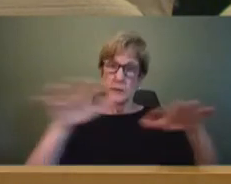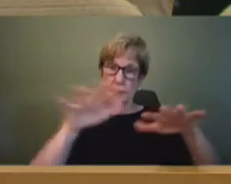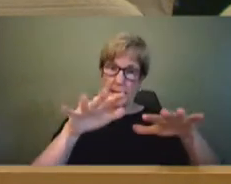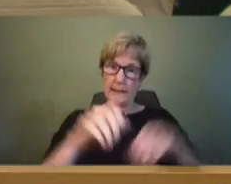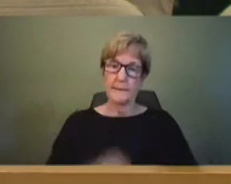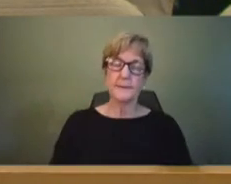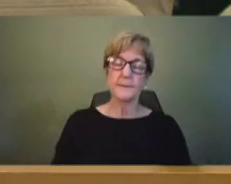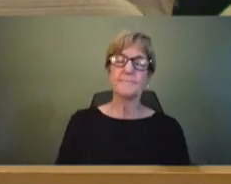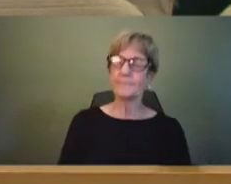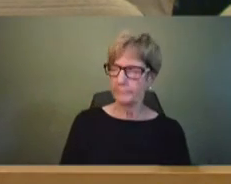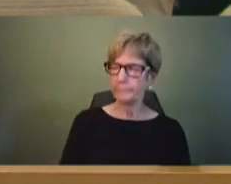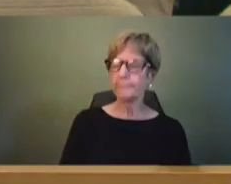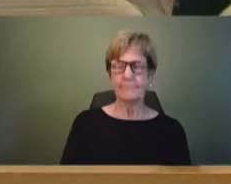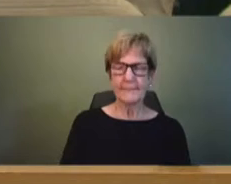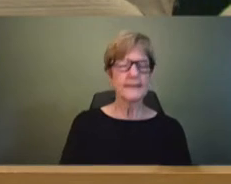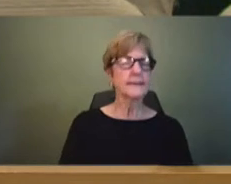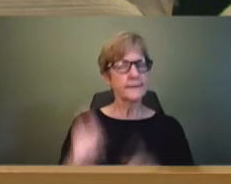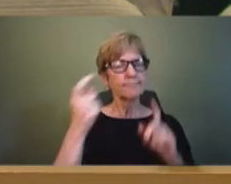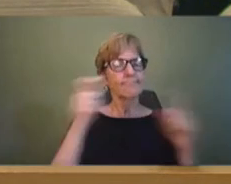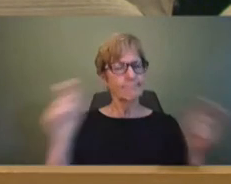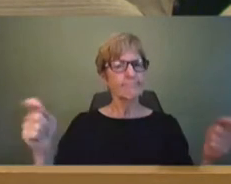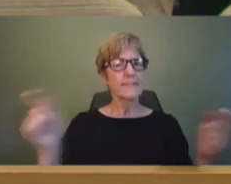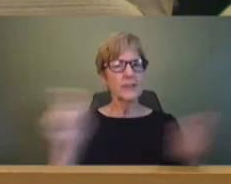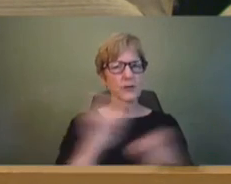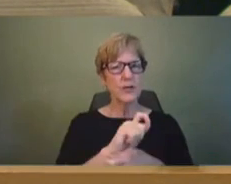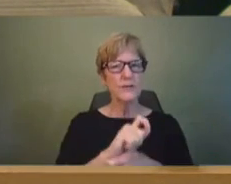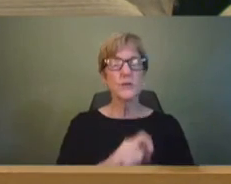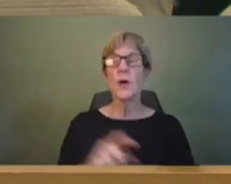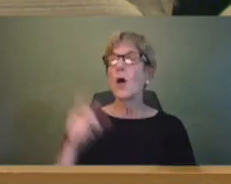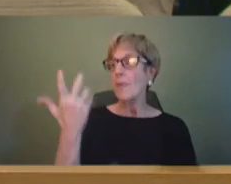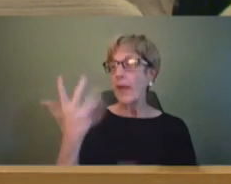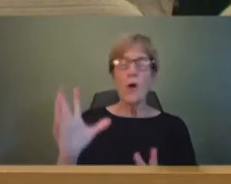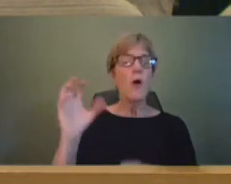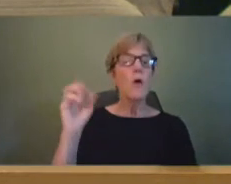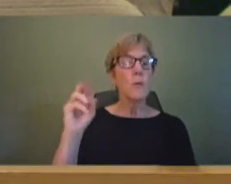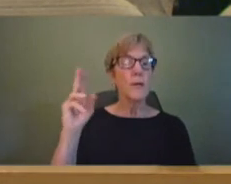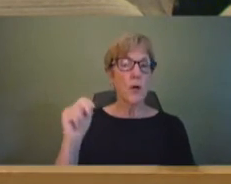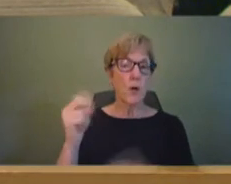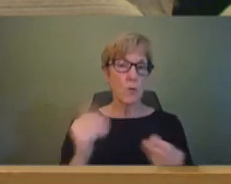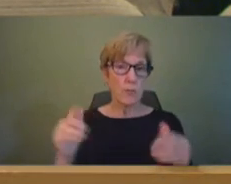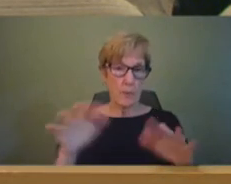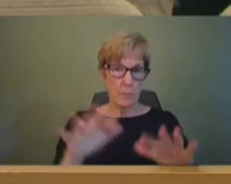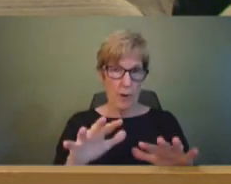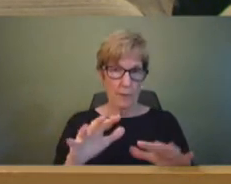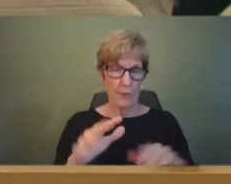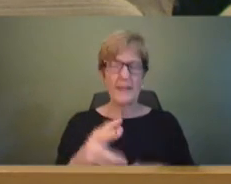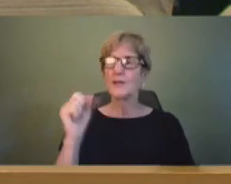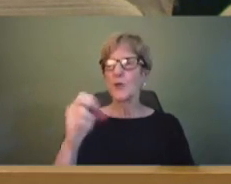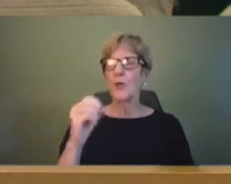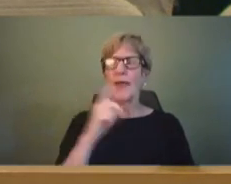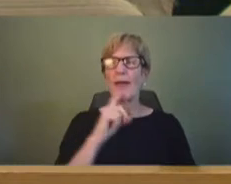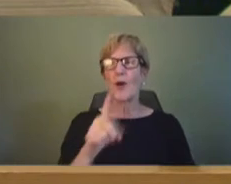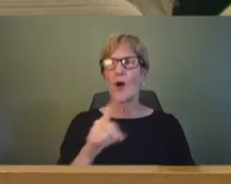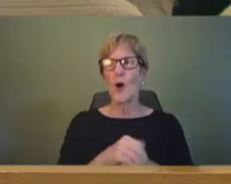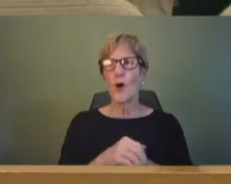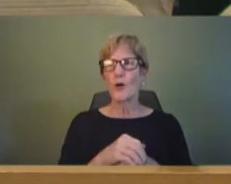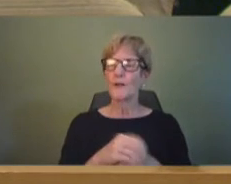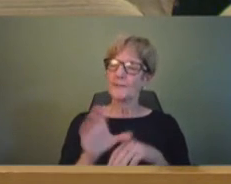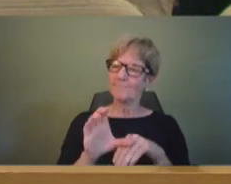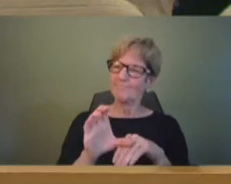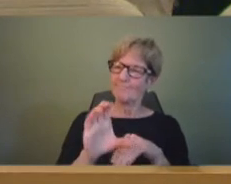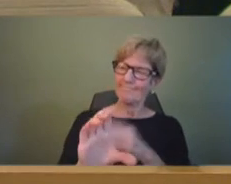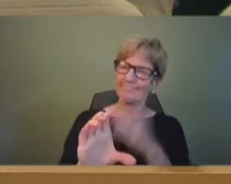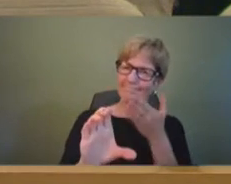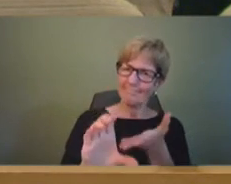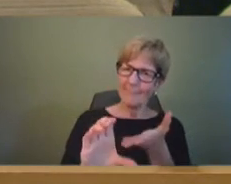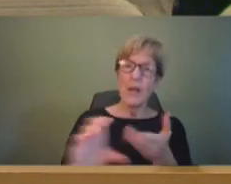a significant rezoning uh tribute already own owns the property um so they're invested uh in this piece uh we've been working at